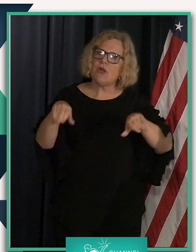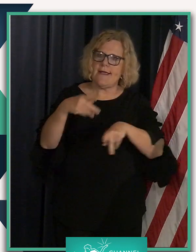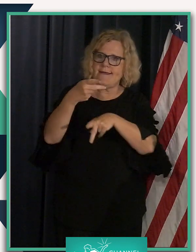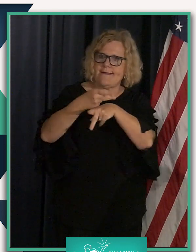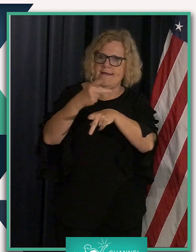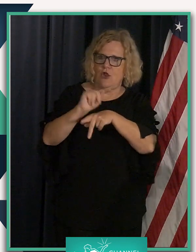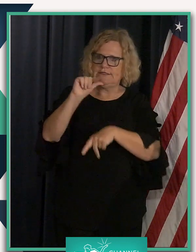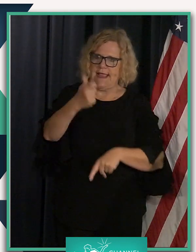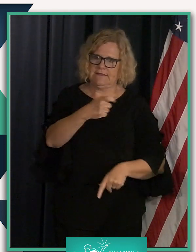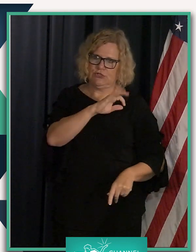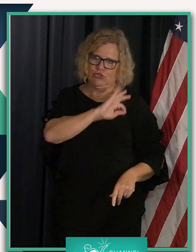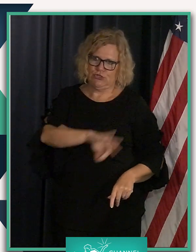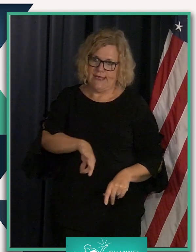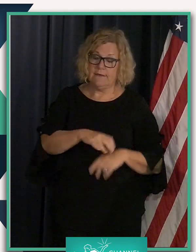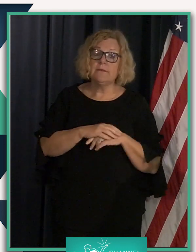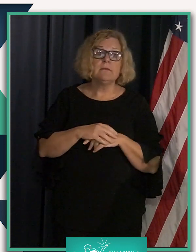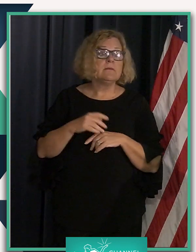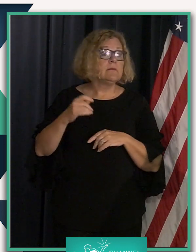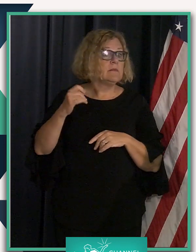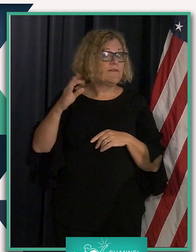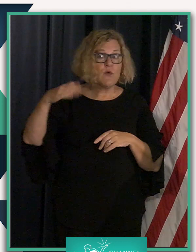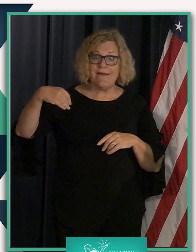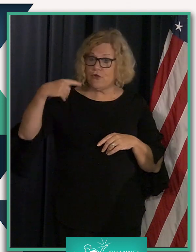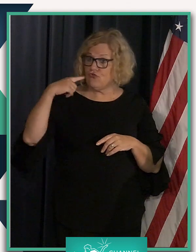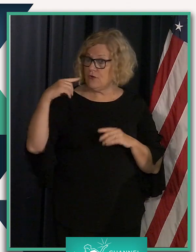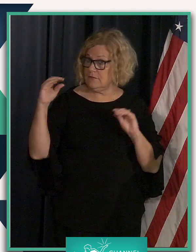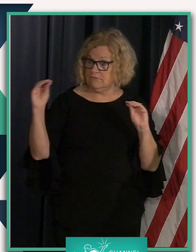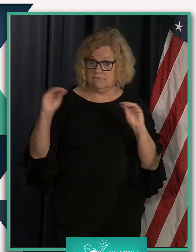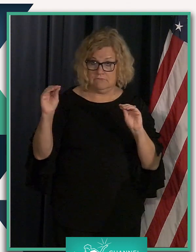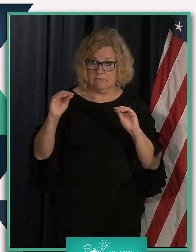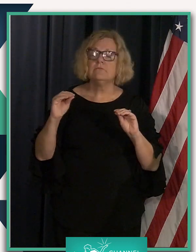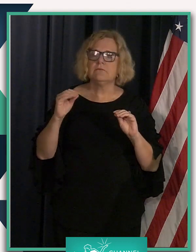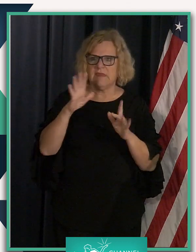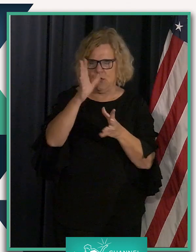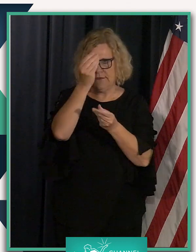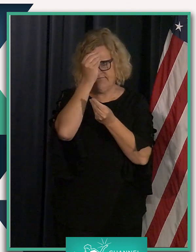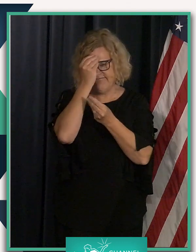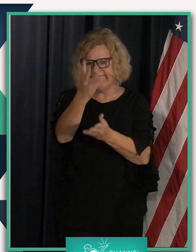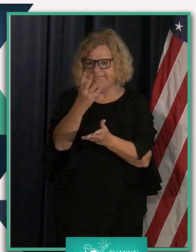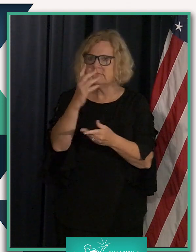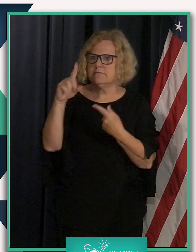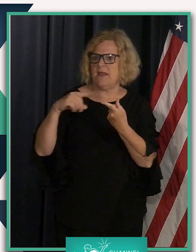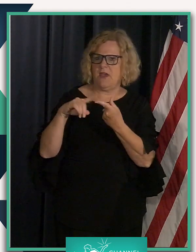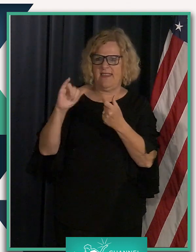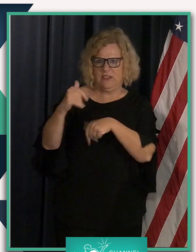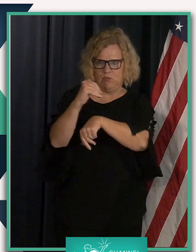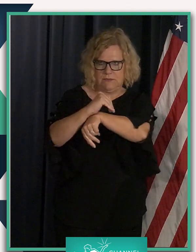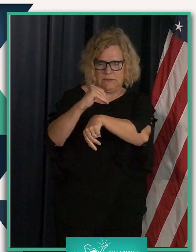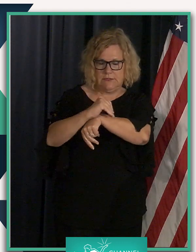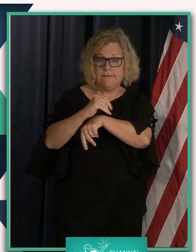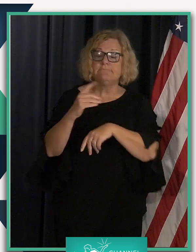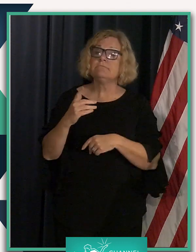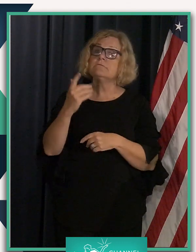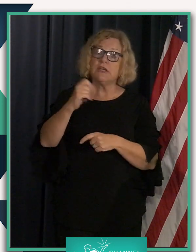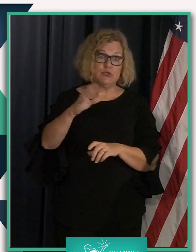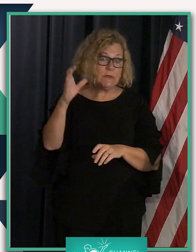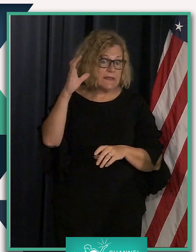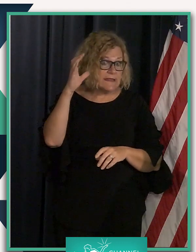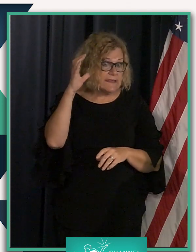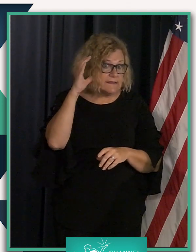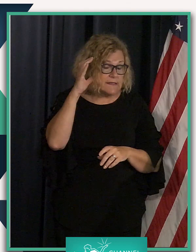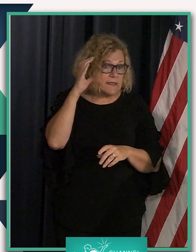care tax credit. And if you haven't heard about it, I'm going to take you through it tonight, and if, as you're